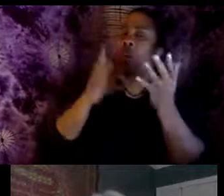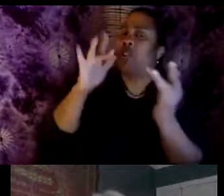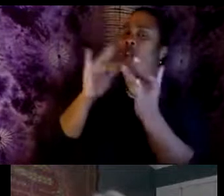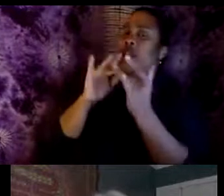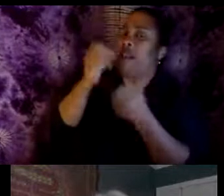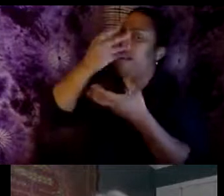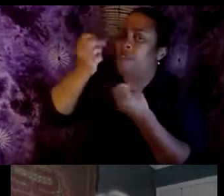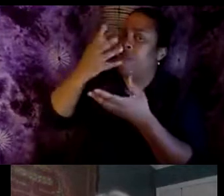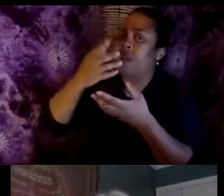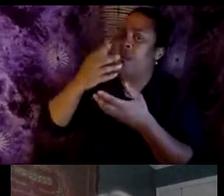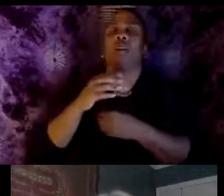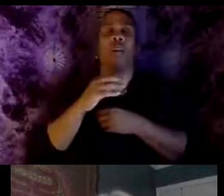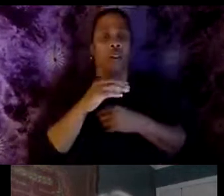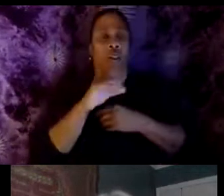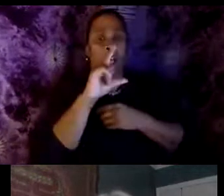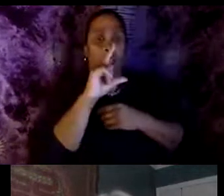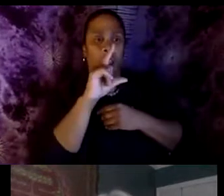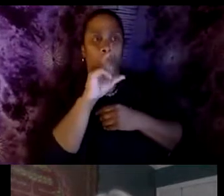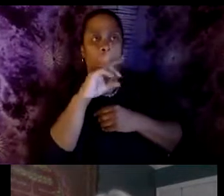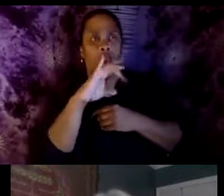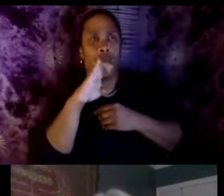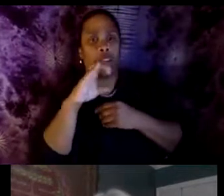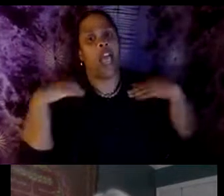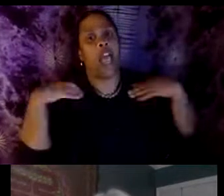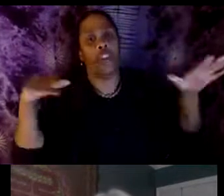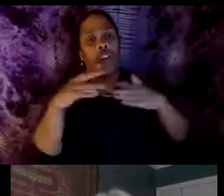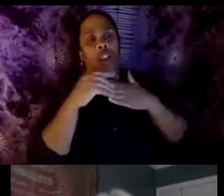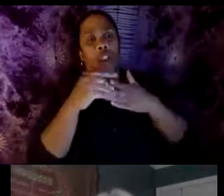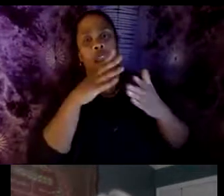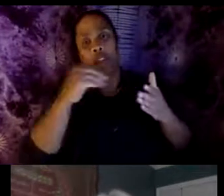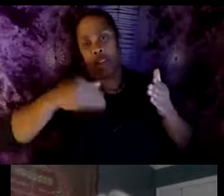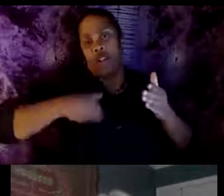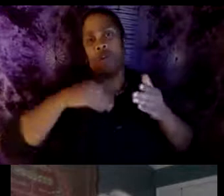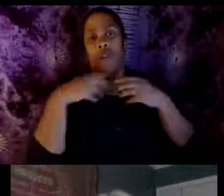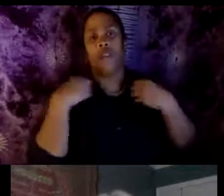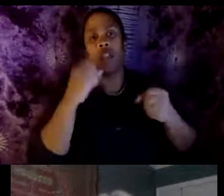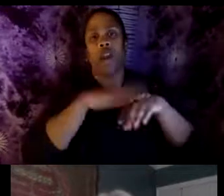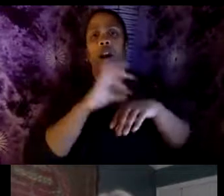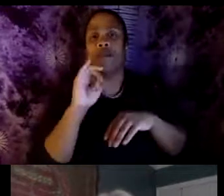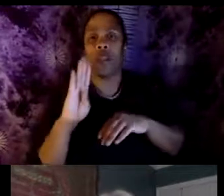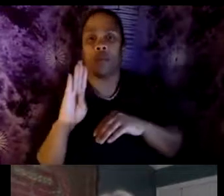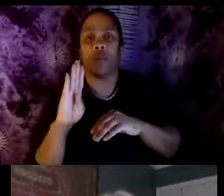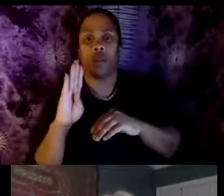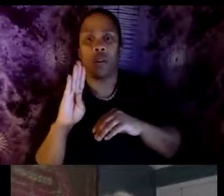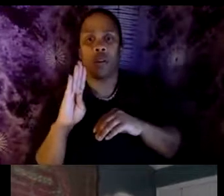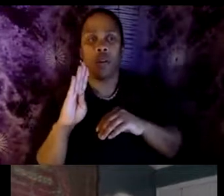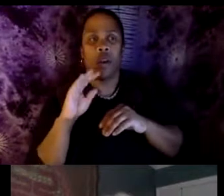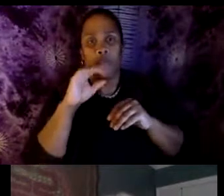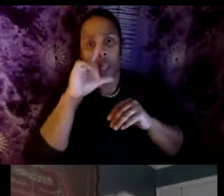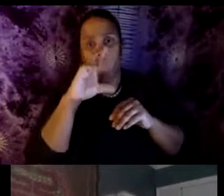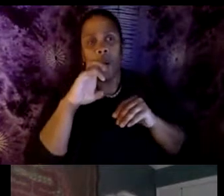video? It's Laurie's Angelic Guidance and Intuitive Healing on Facebook, Laurie Psychic Healer on